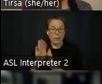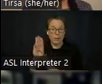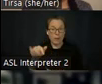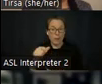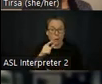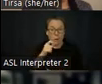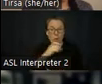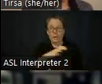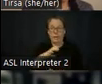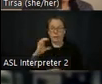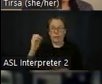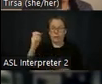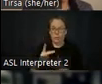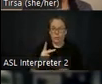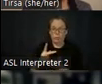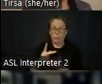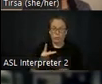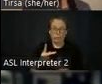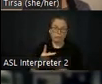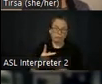of council for the remainder of the term.